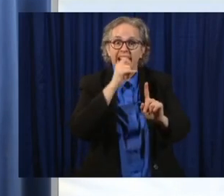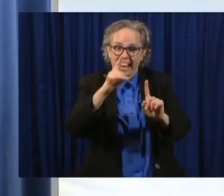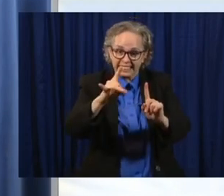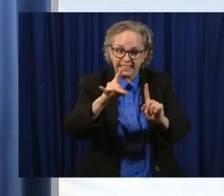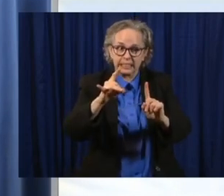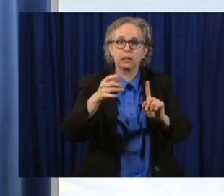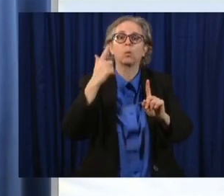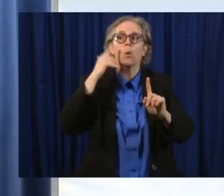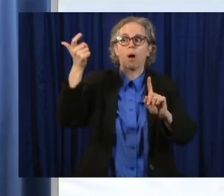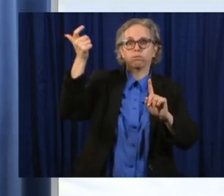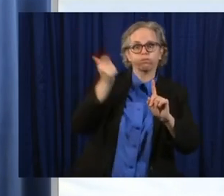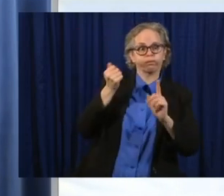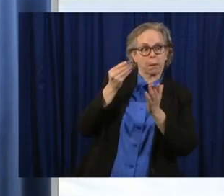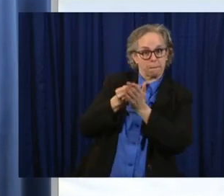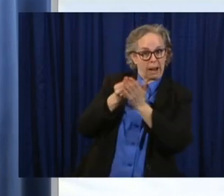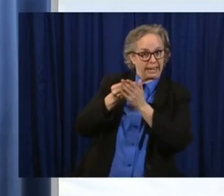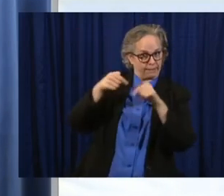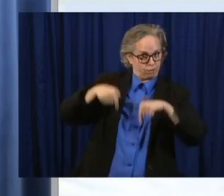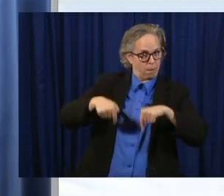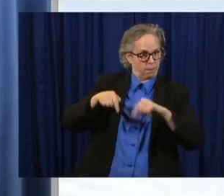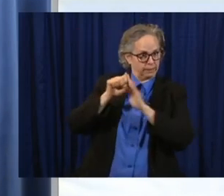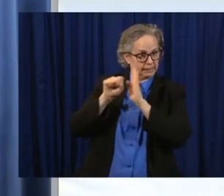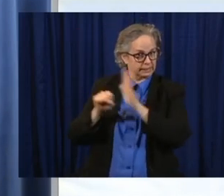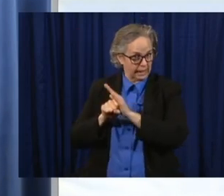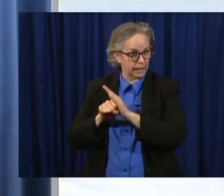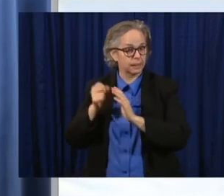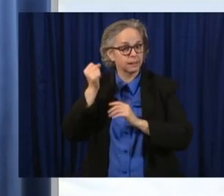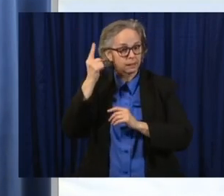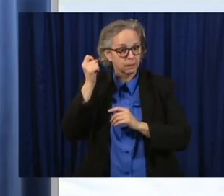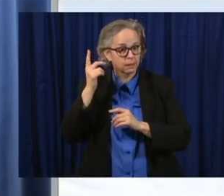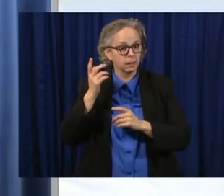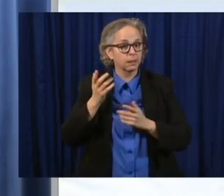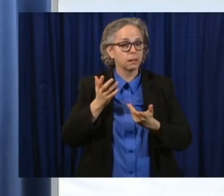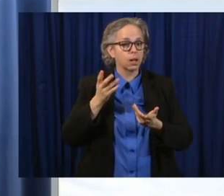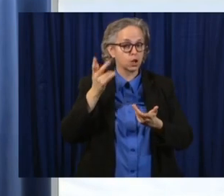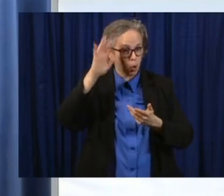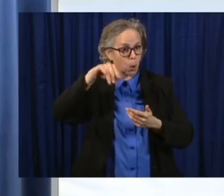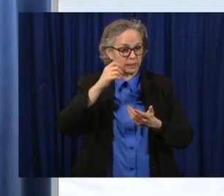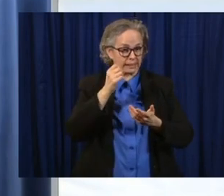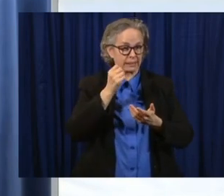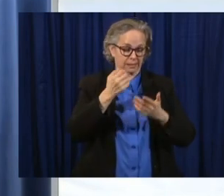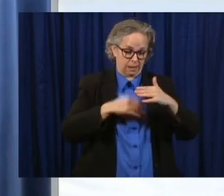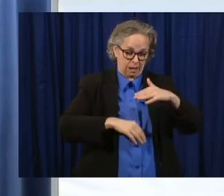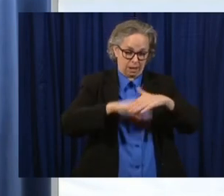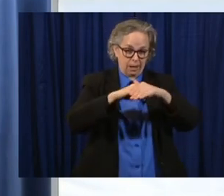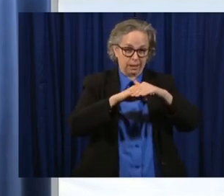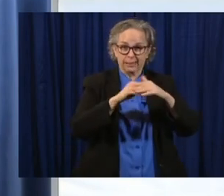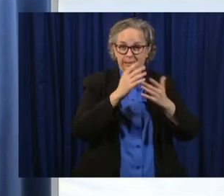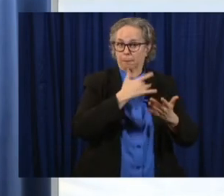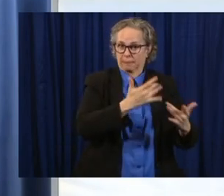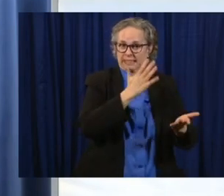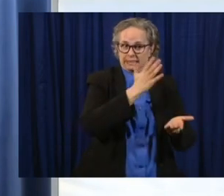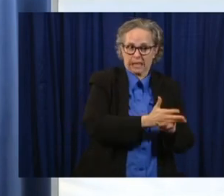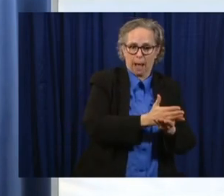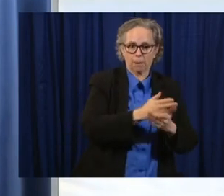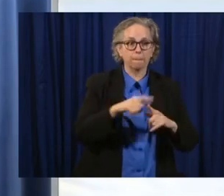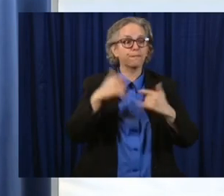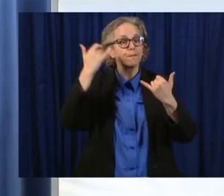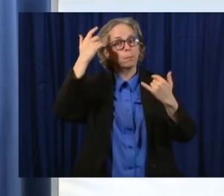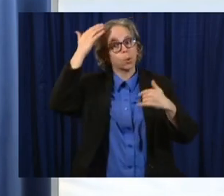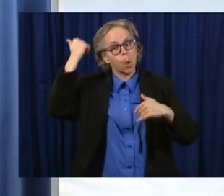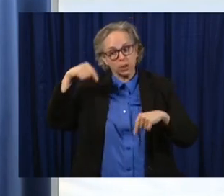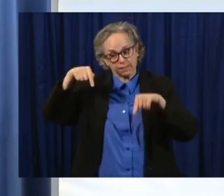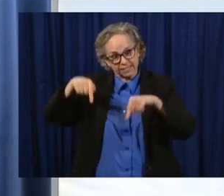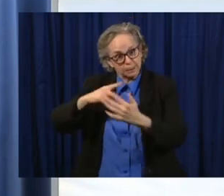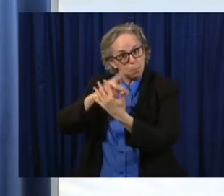career or to pursue higher education. This program that I'm announcing today will provide them with a safety